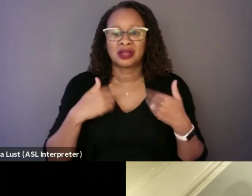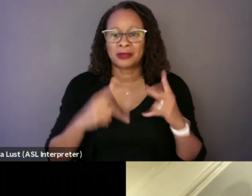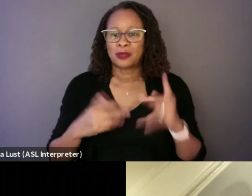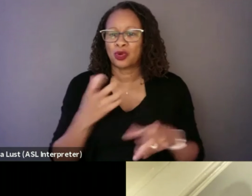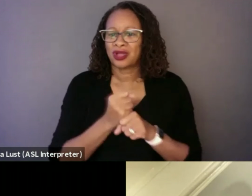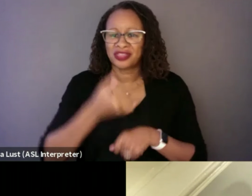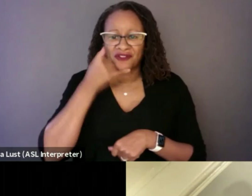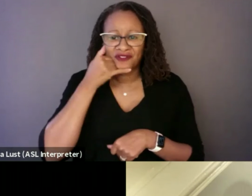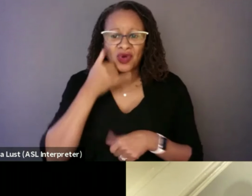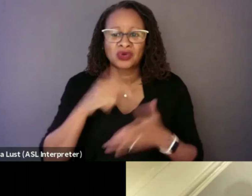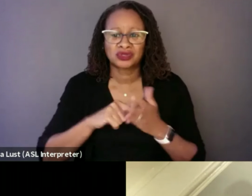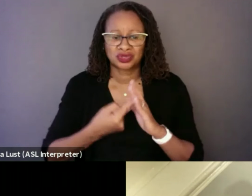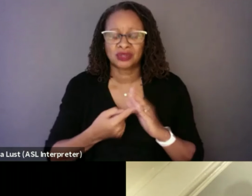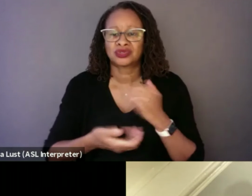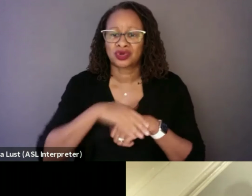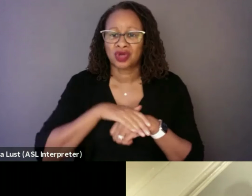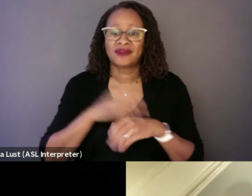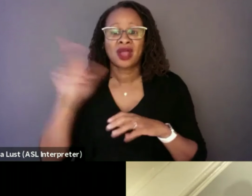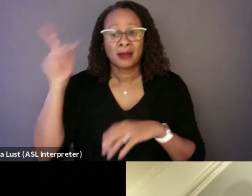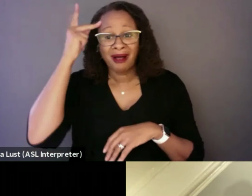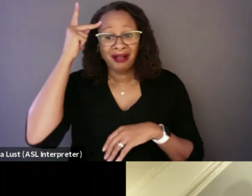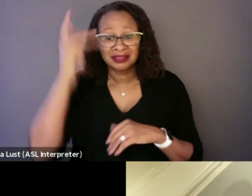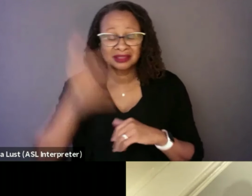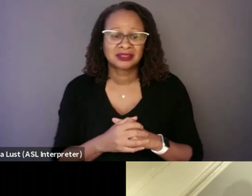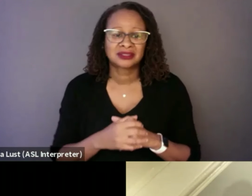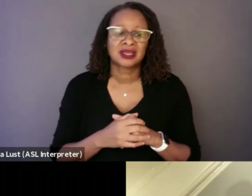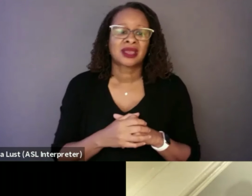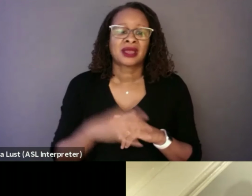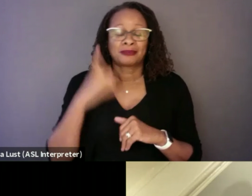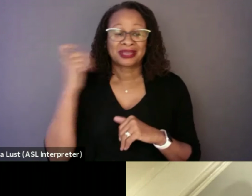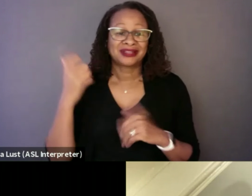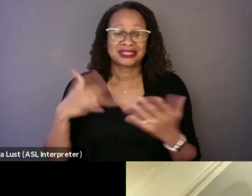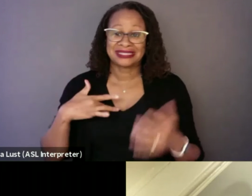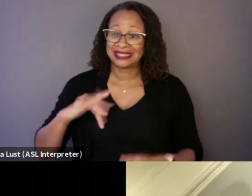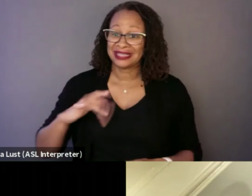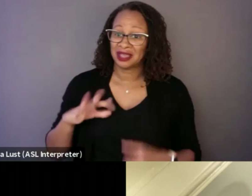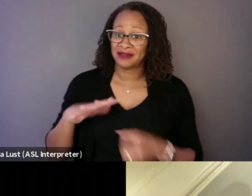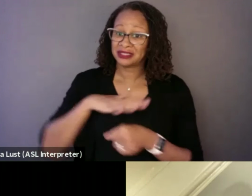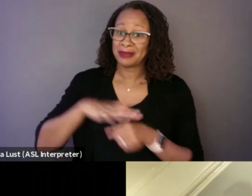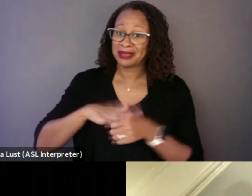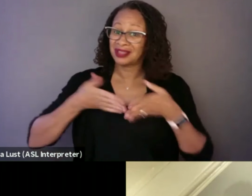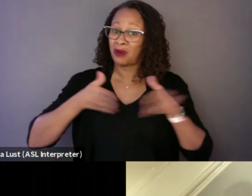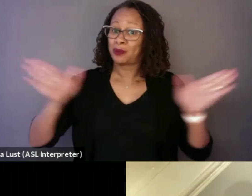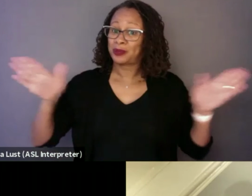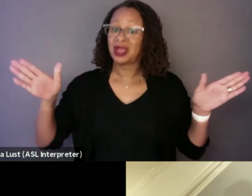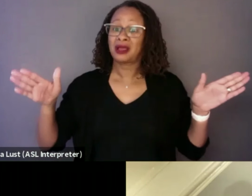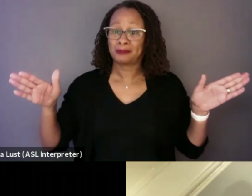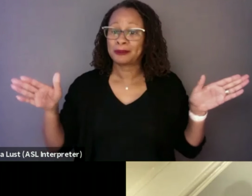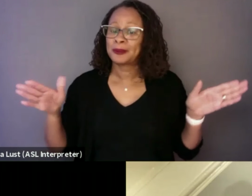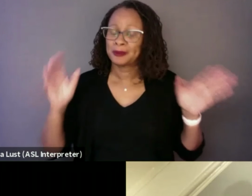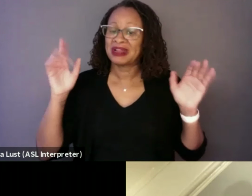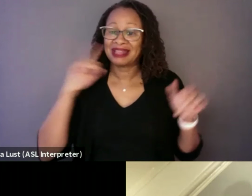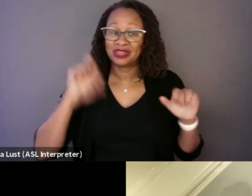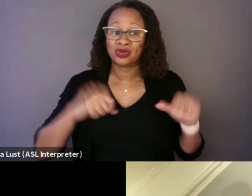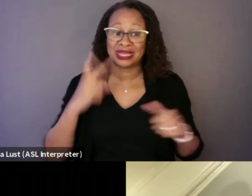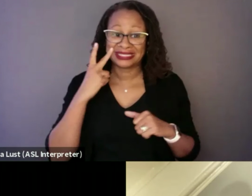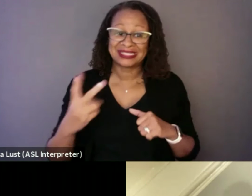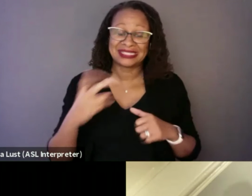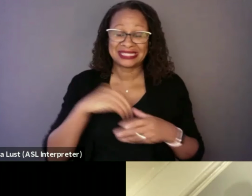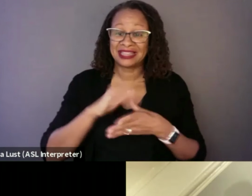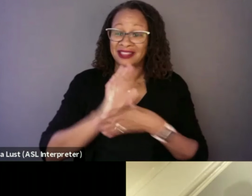know, started to cover politics because there was a sense of the space opening up. And I think you can see in